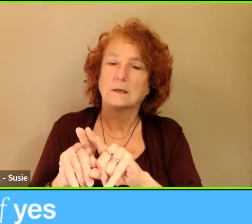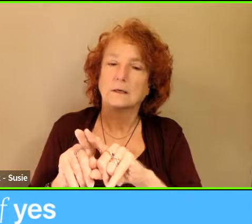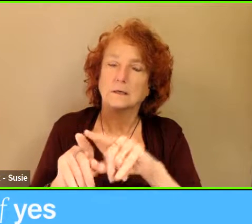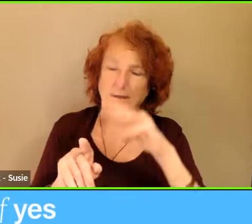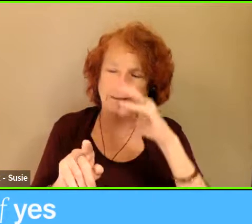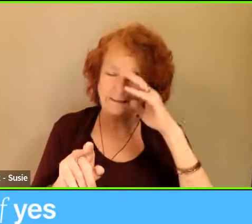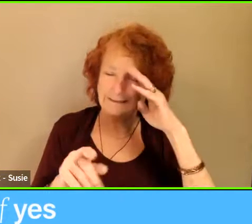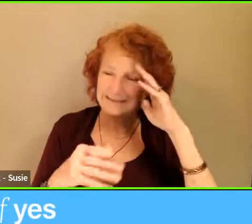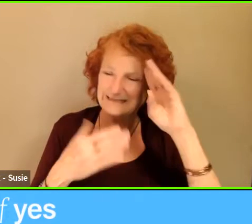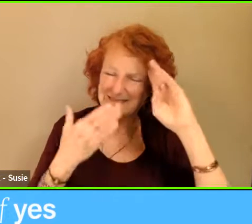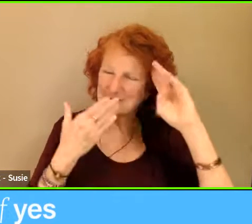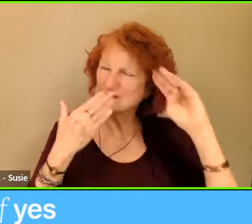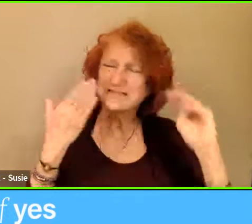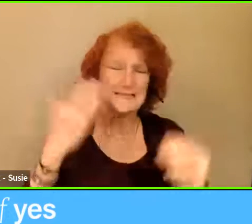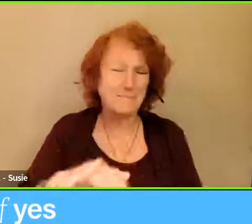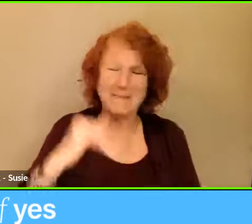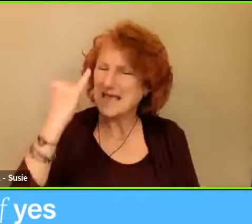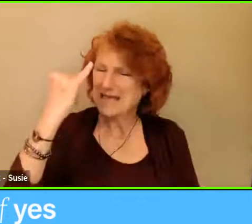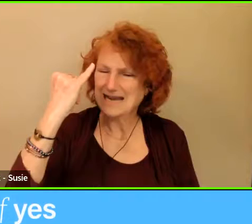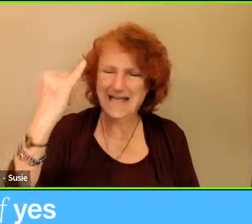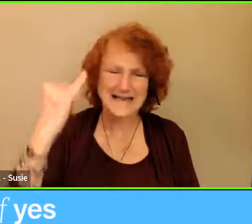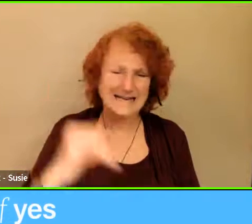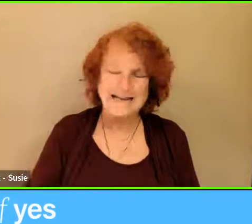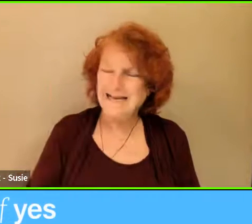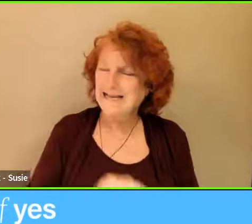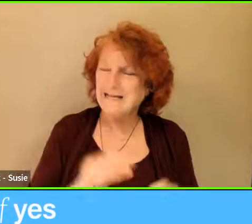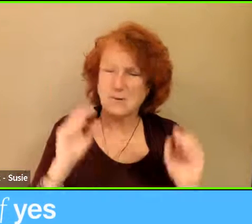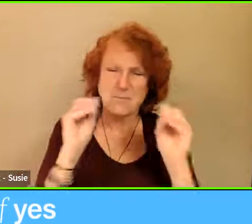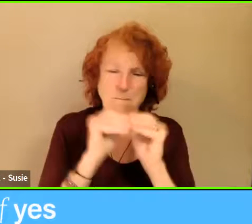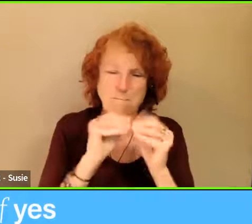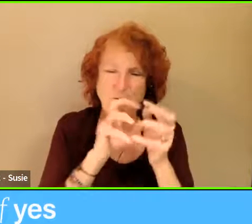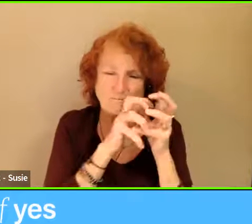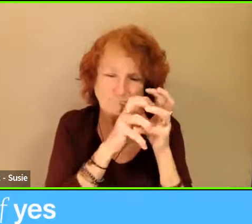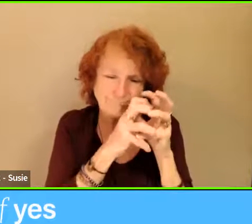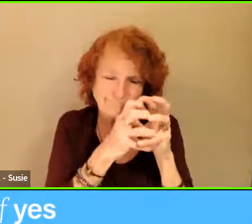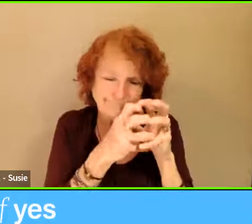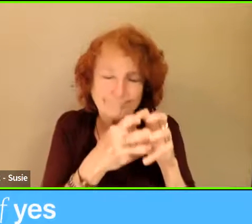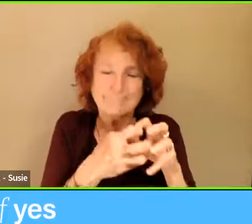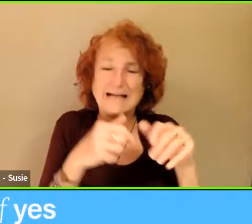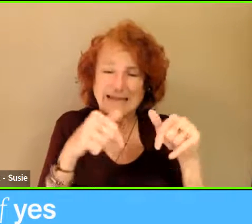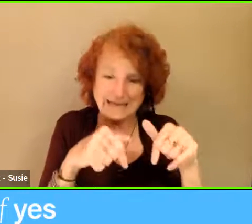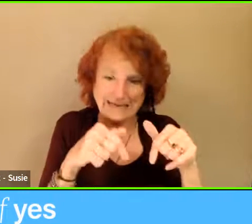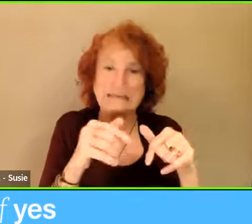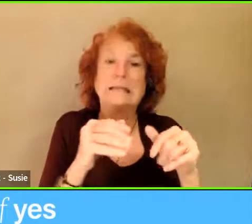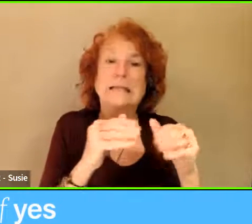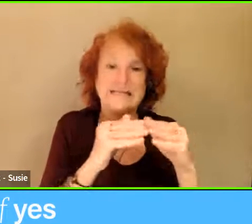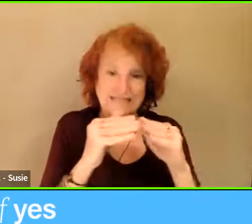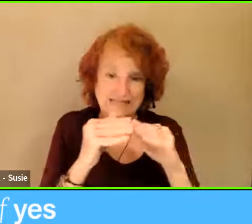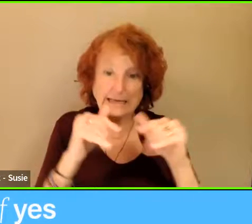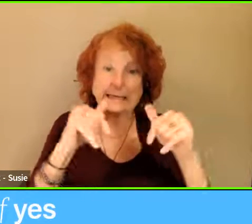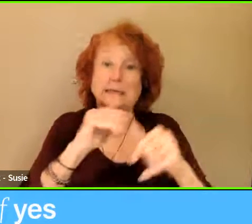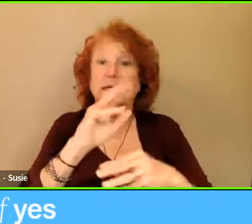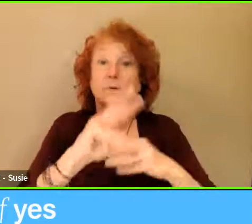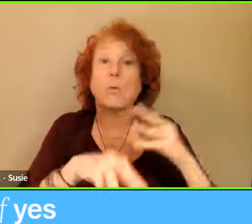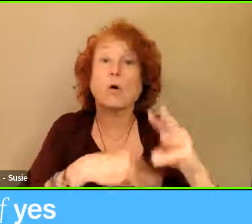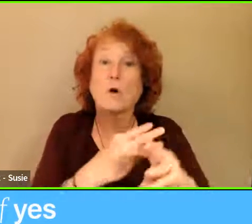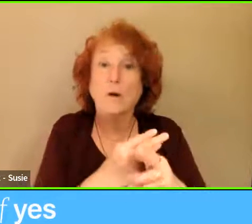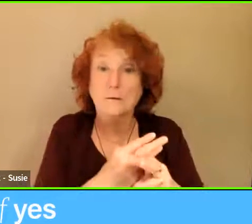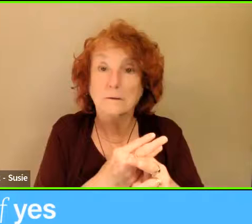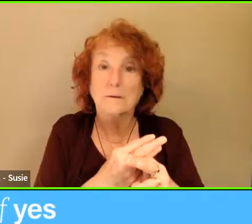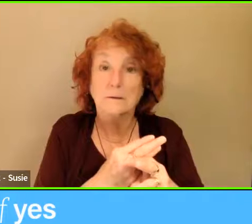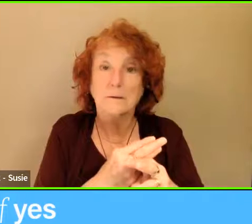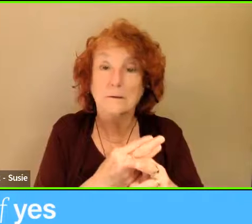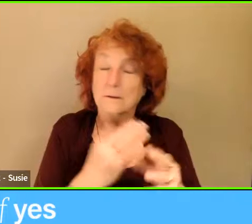it's such a bad idea to put more density into this city and into this world. It's just